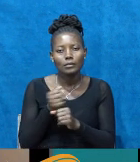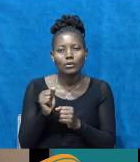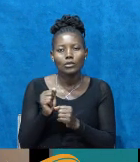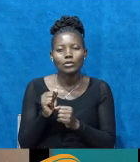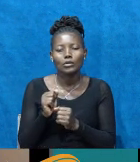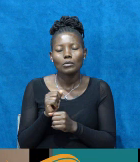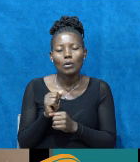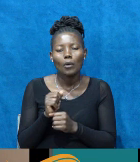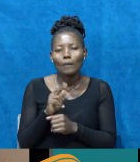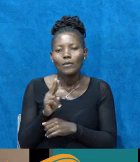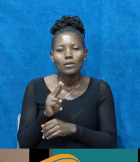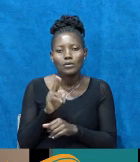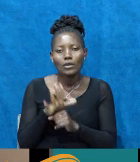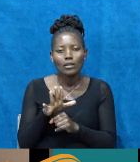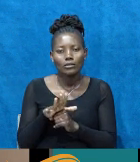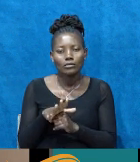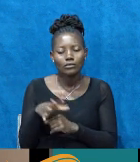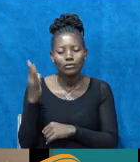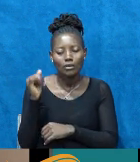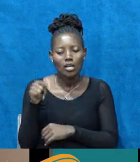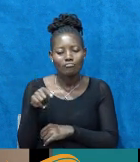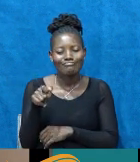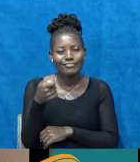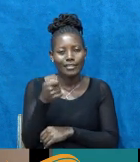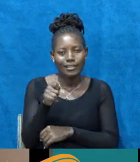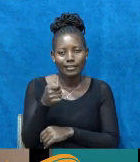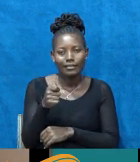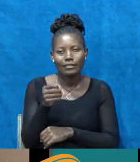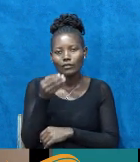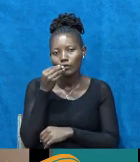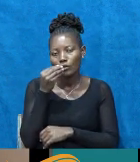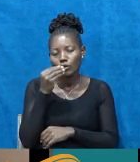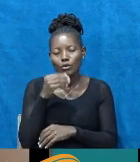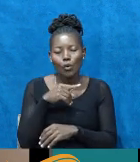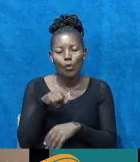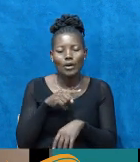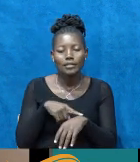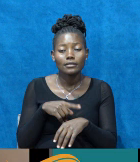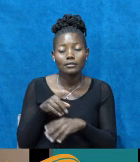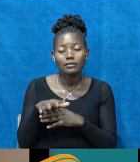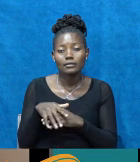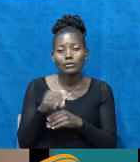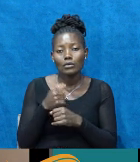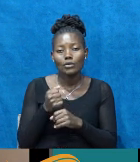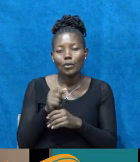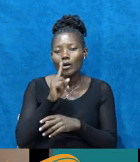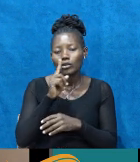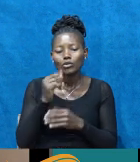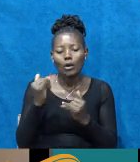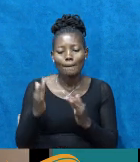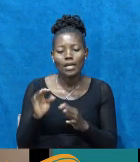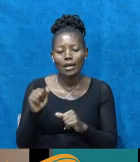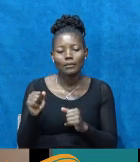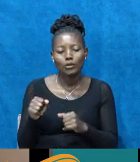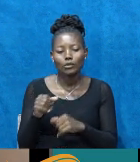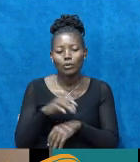Okay, might have gotten mixed up. So the role of protein in recovery cannot be